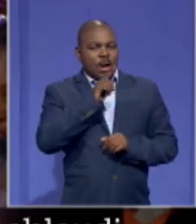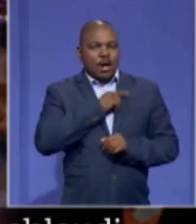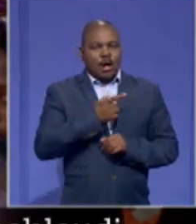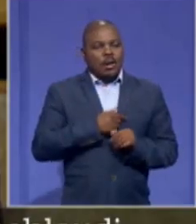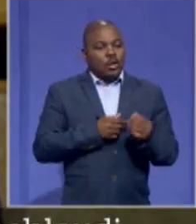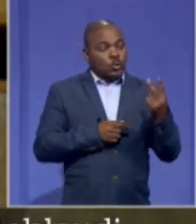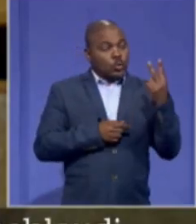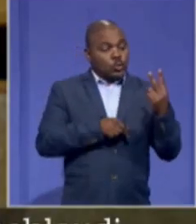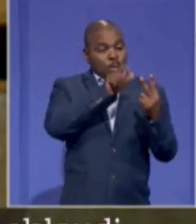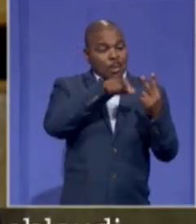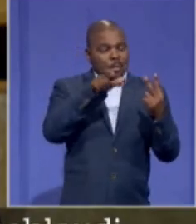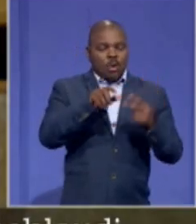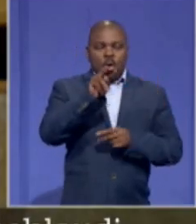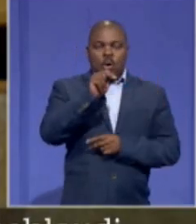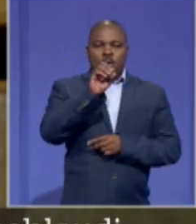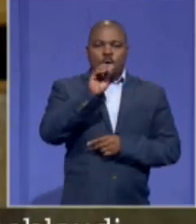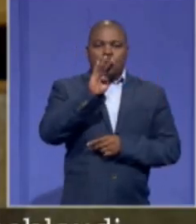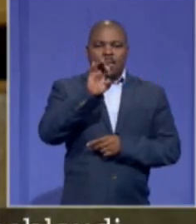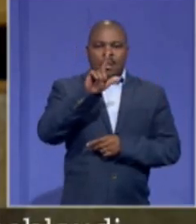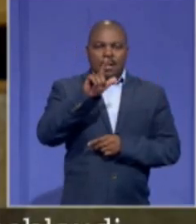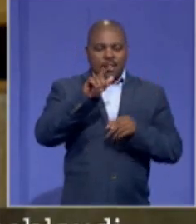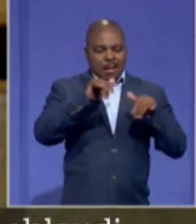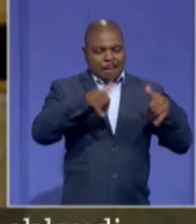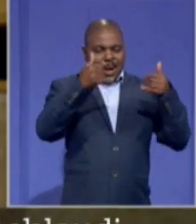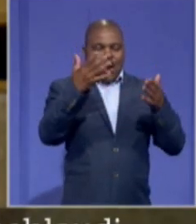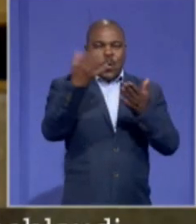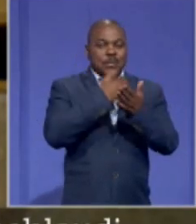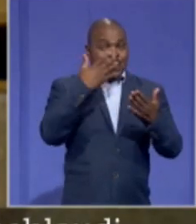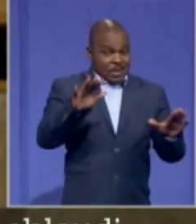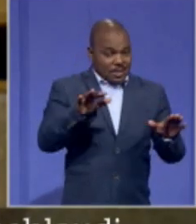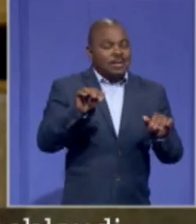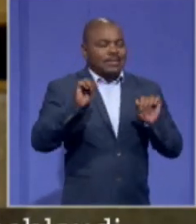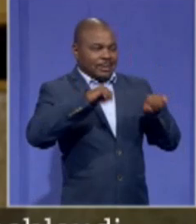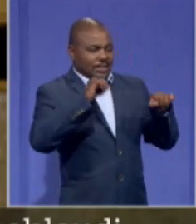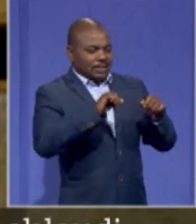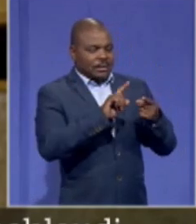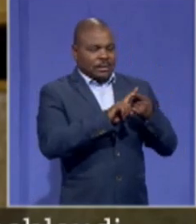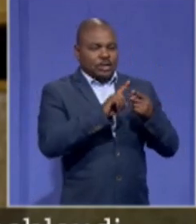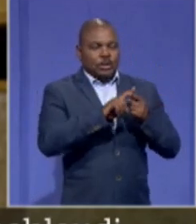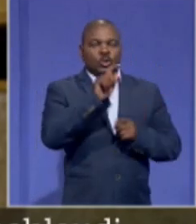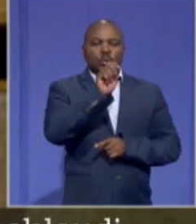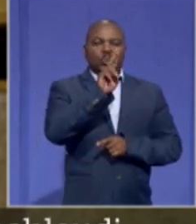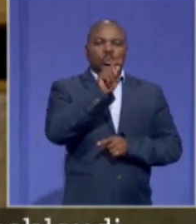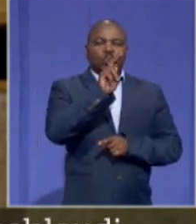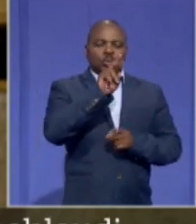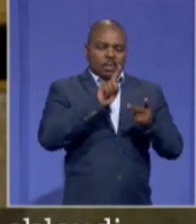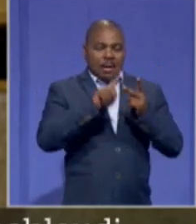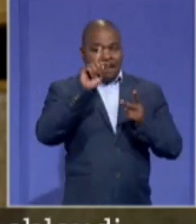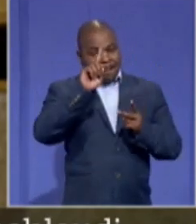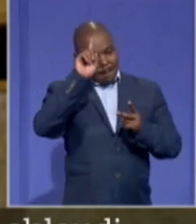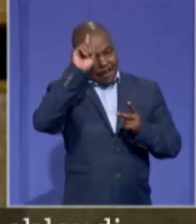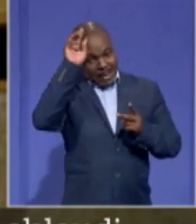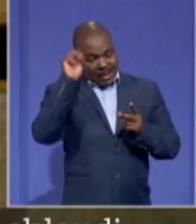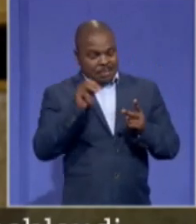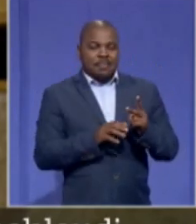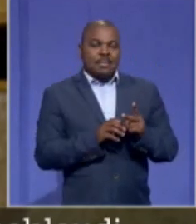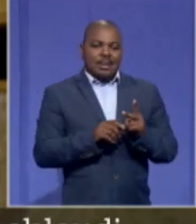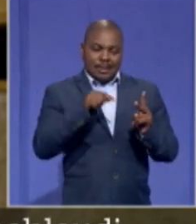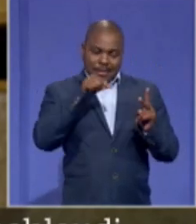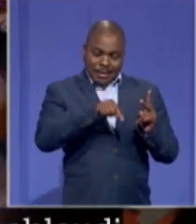Prize laureates, something like that, which is Desmond Tutu and Nelson Mandela. So it's a pride